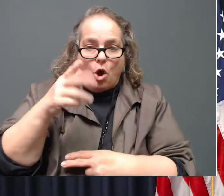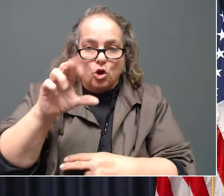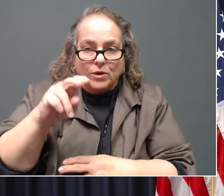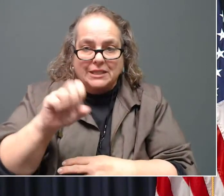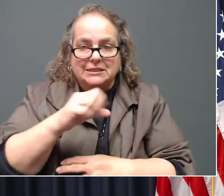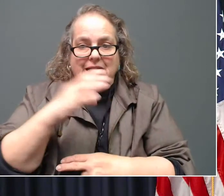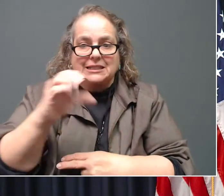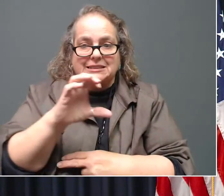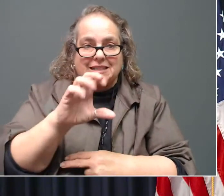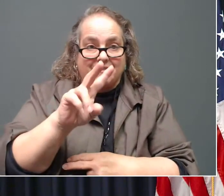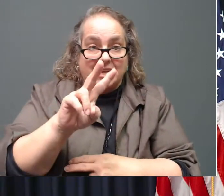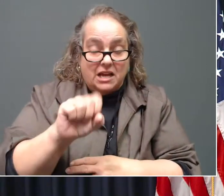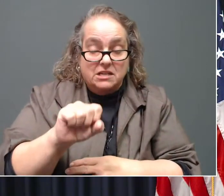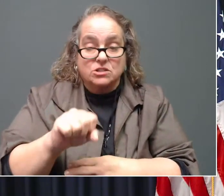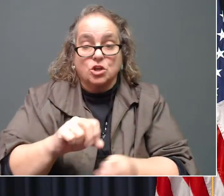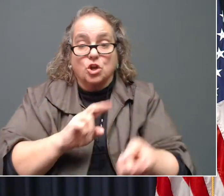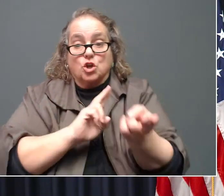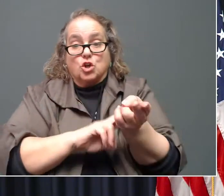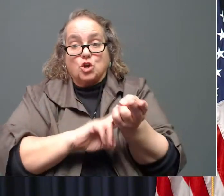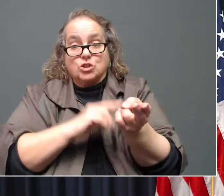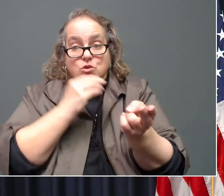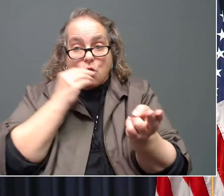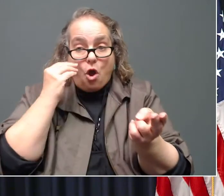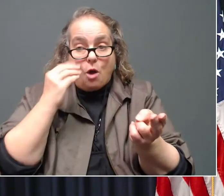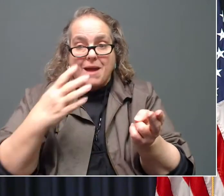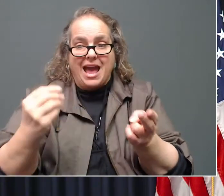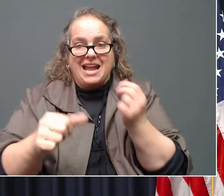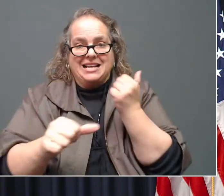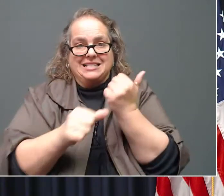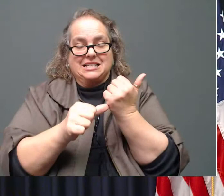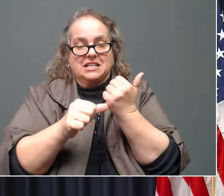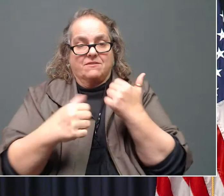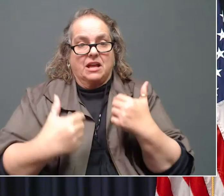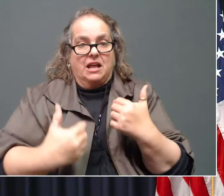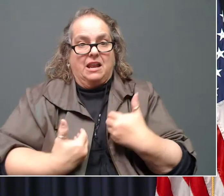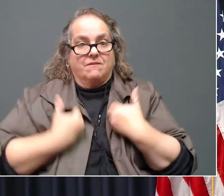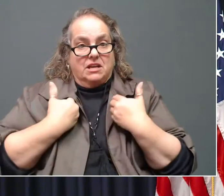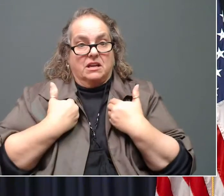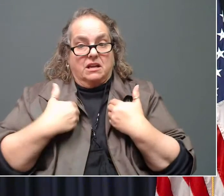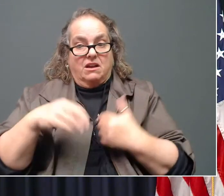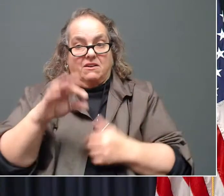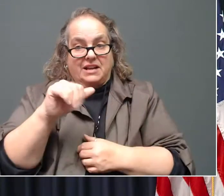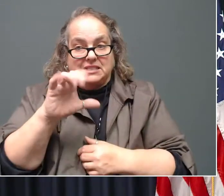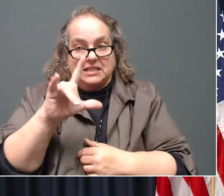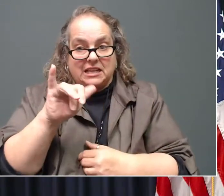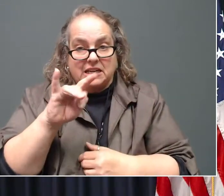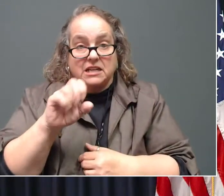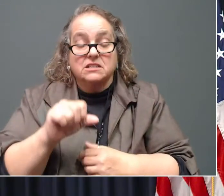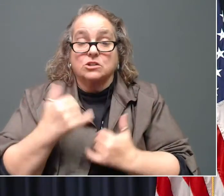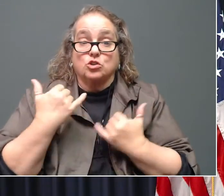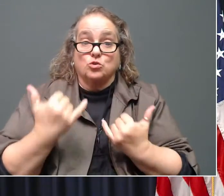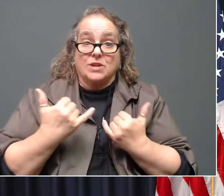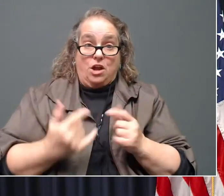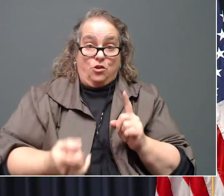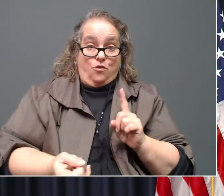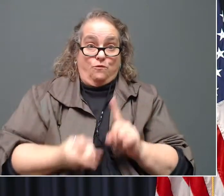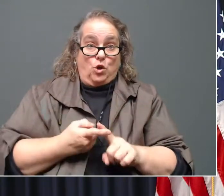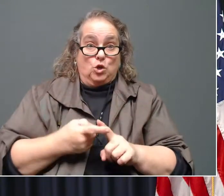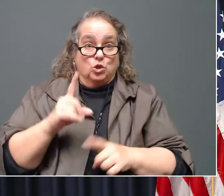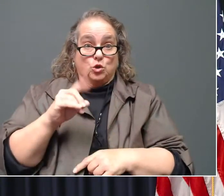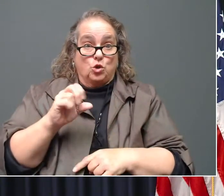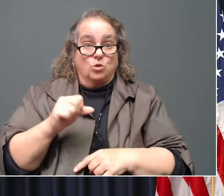assisted living facilities. And to date, a first dose has been provided to everyone in any of those registered